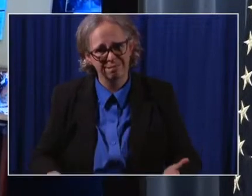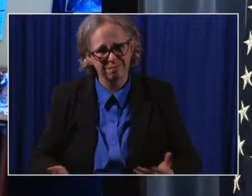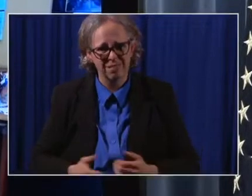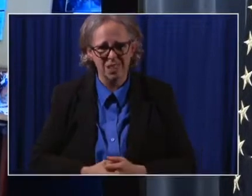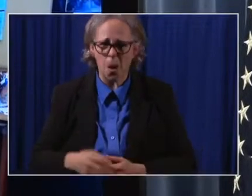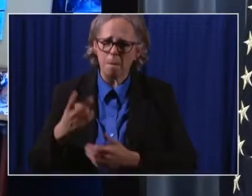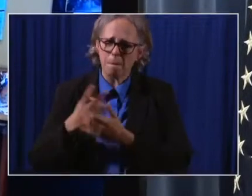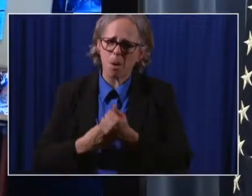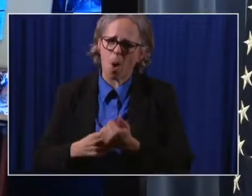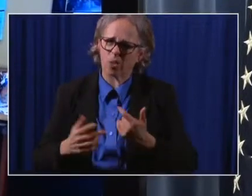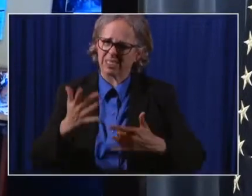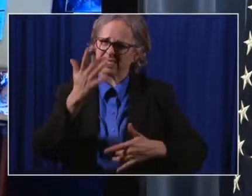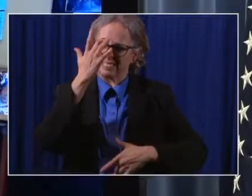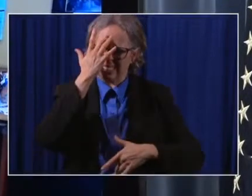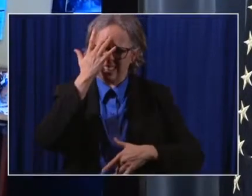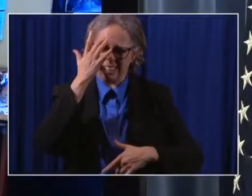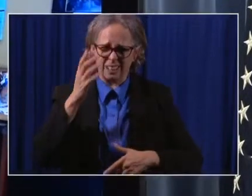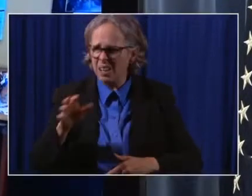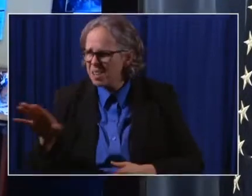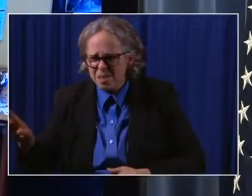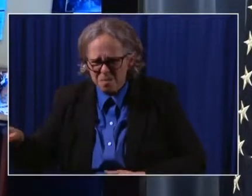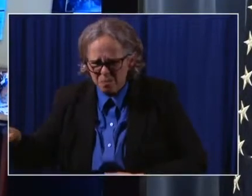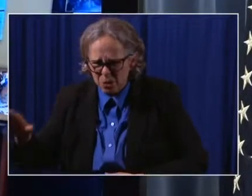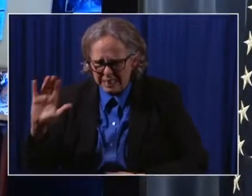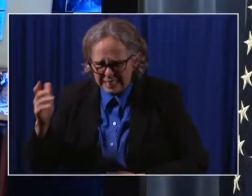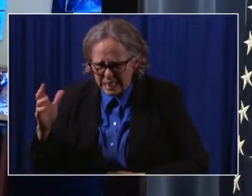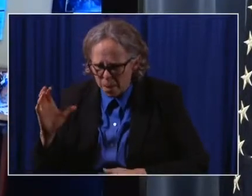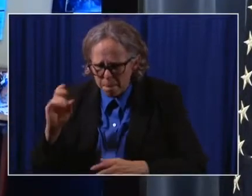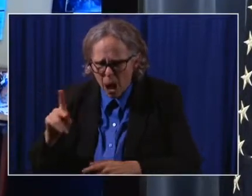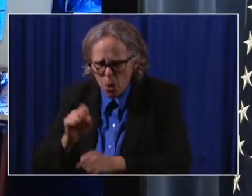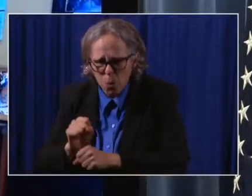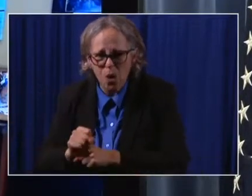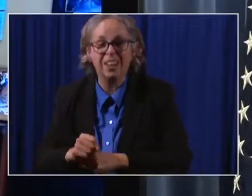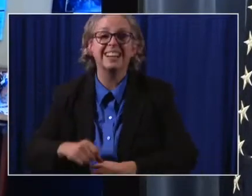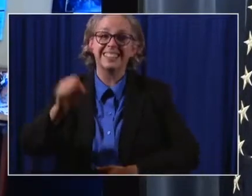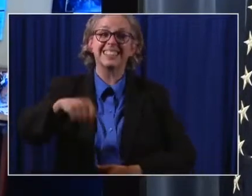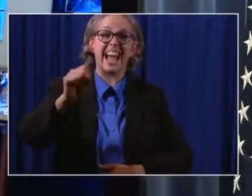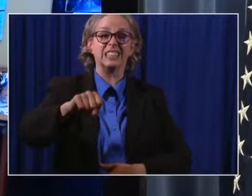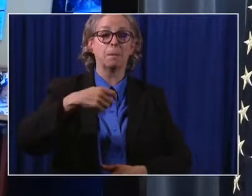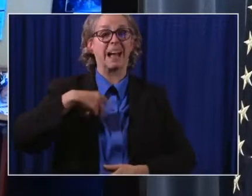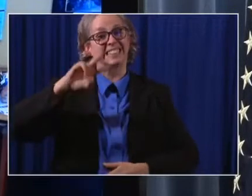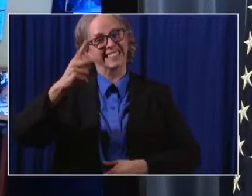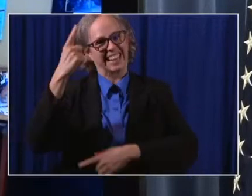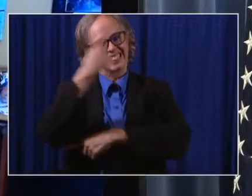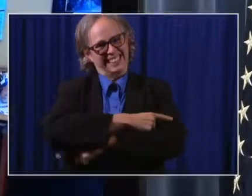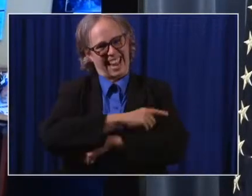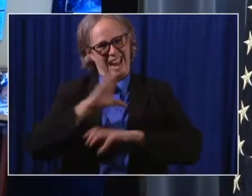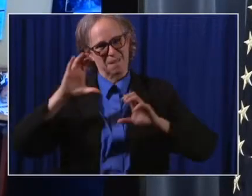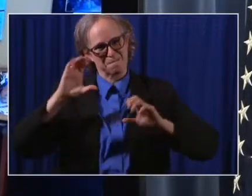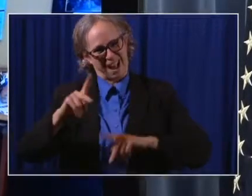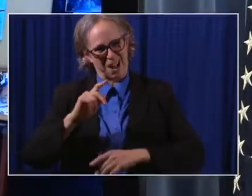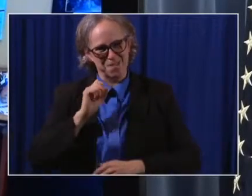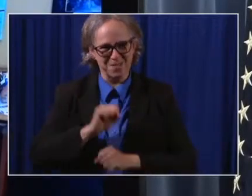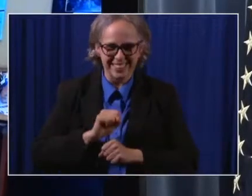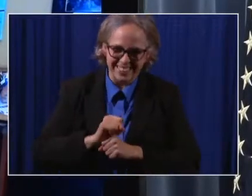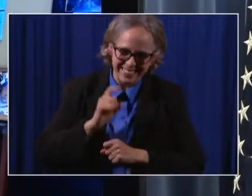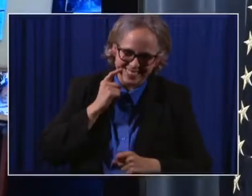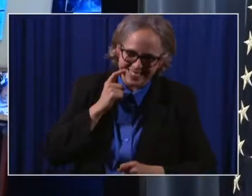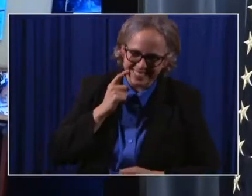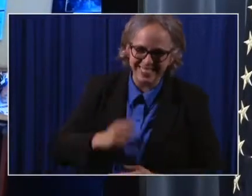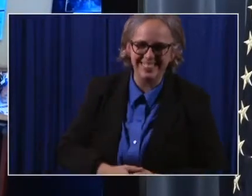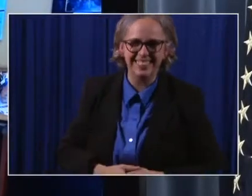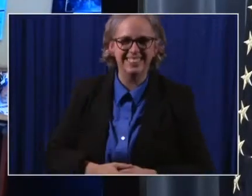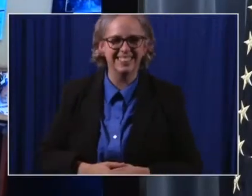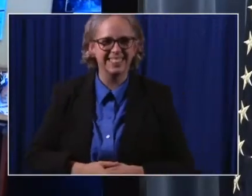it. So it looks like you're back to work? Yes, sir. Second day back. Second day back. All right. How's your wife doing? Been a little while